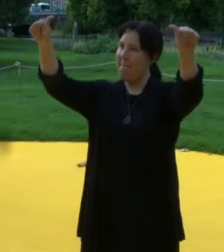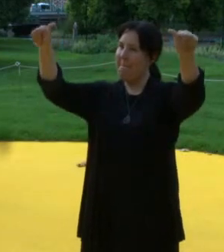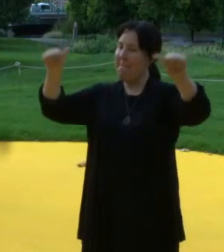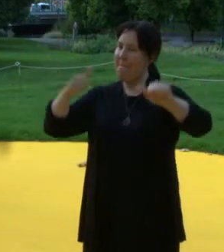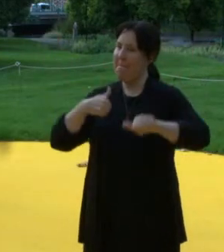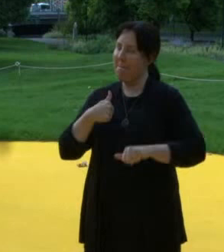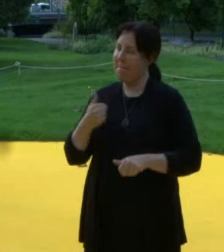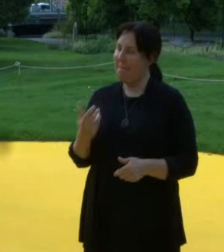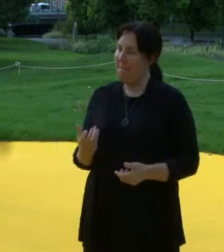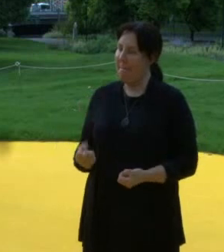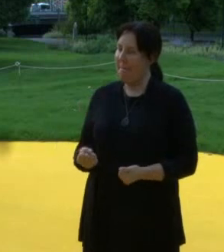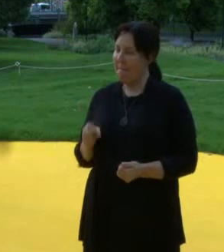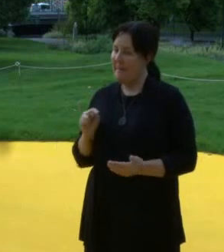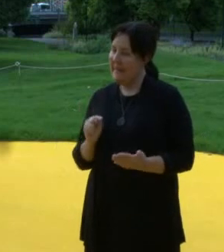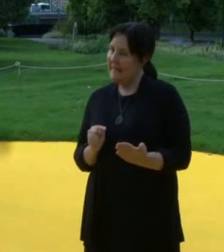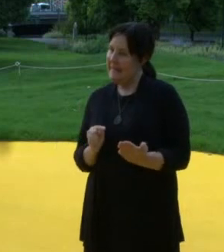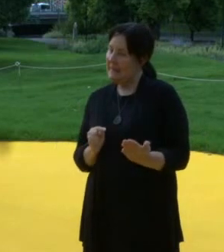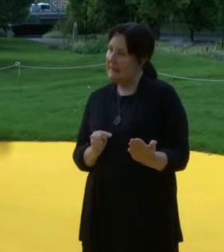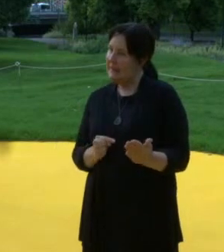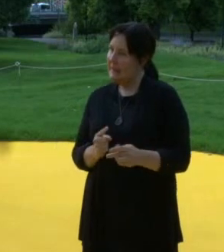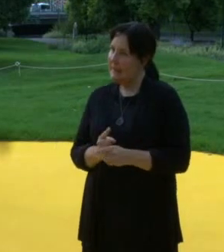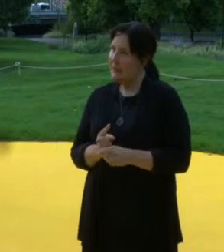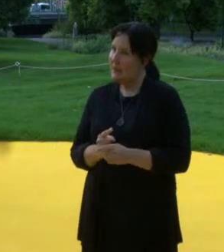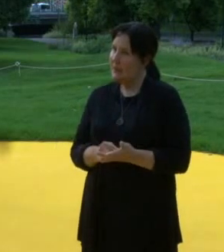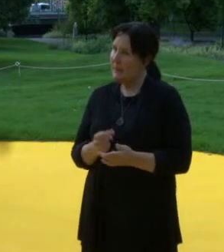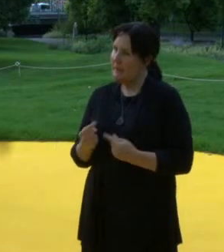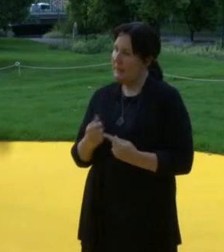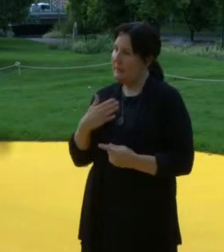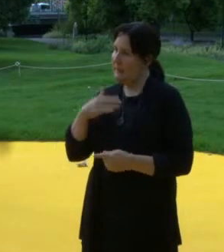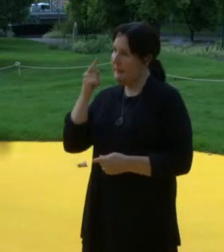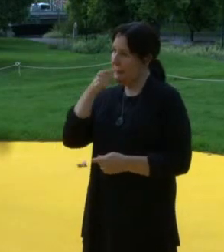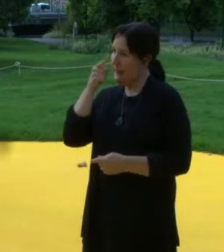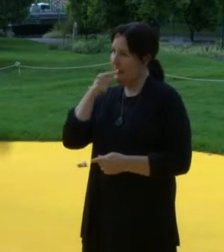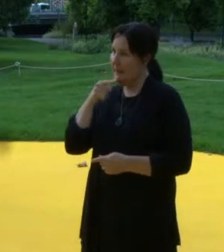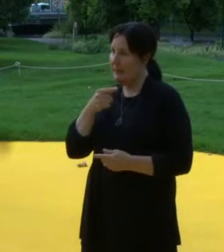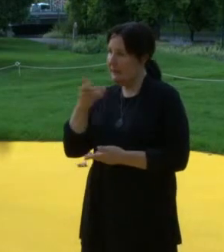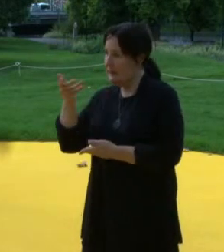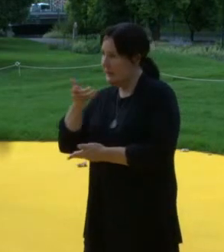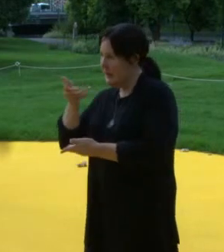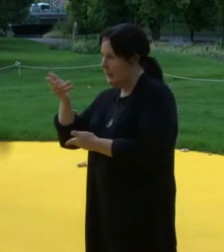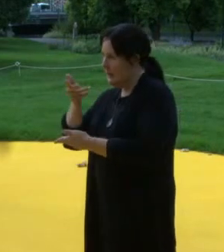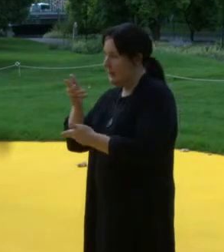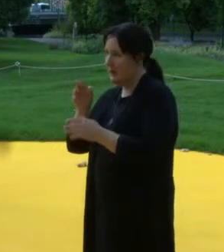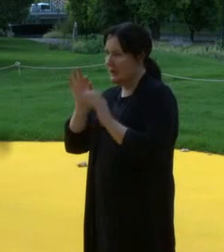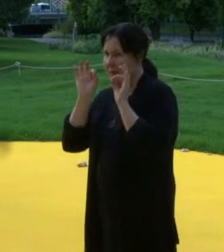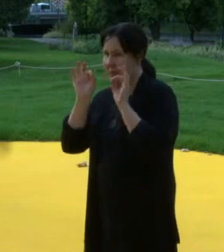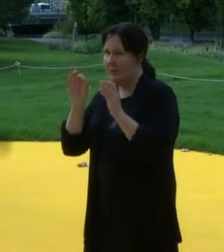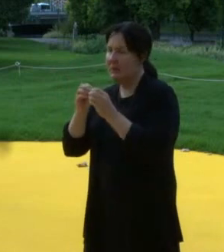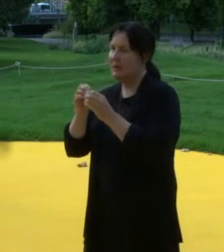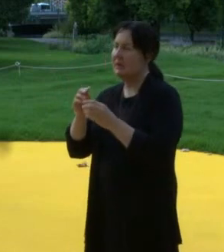people, especially deaths in custody and the way police are fucking killing us.